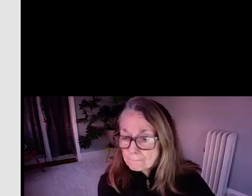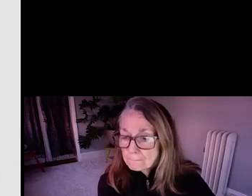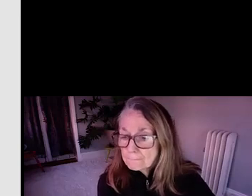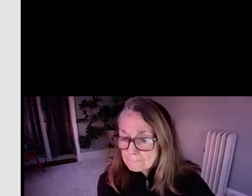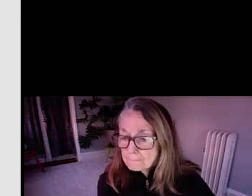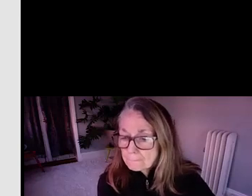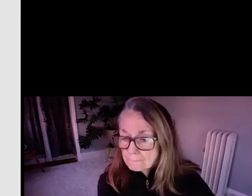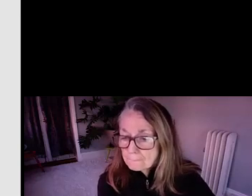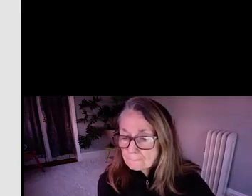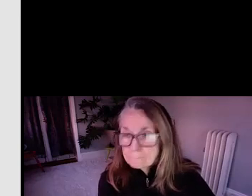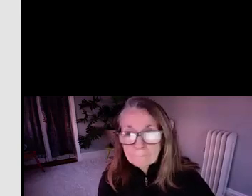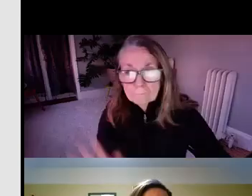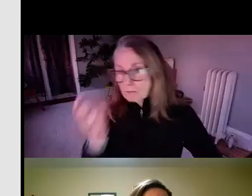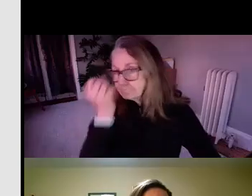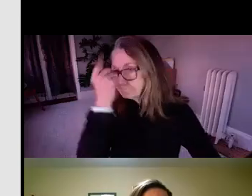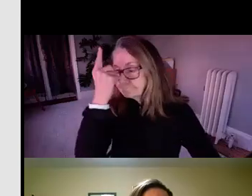That makes sense.